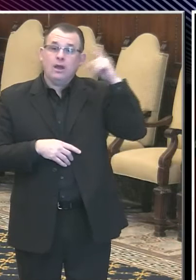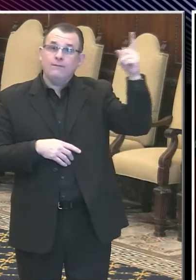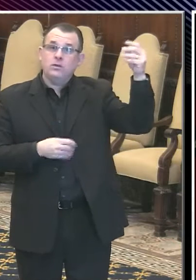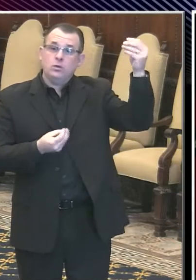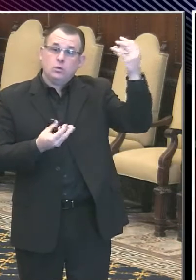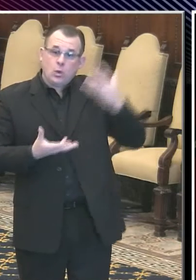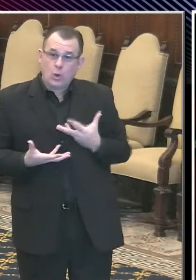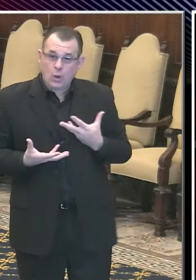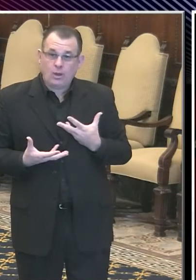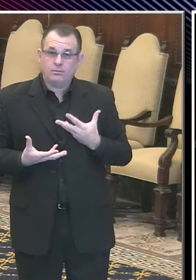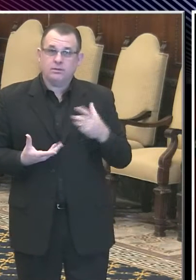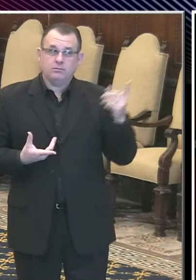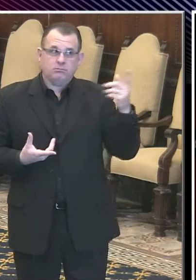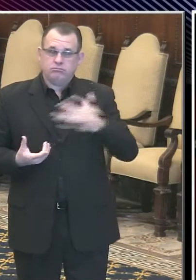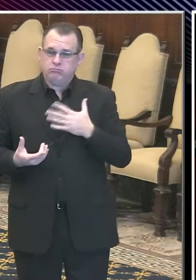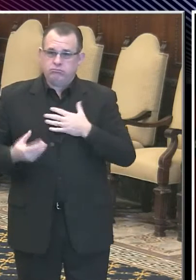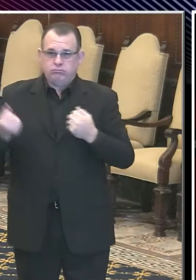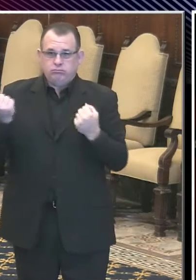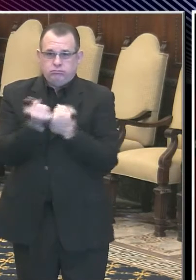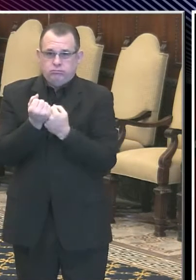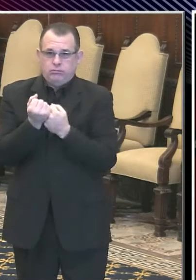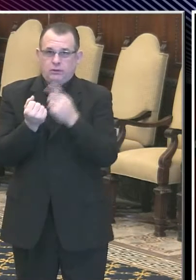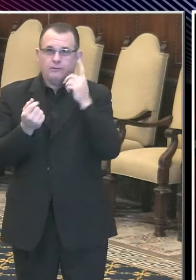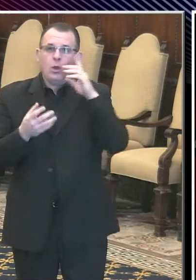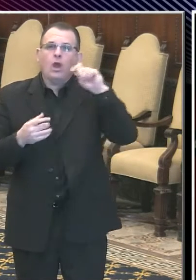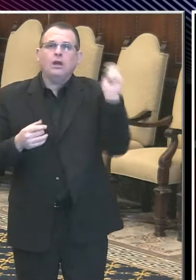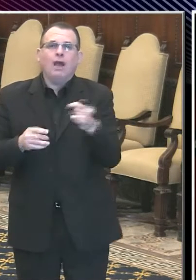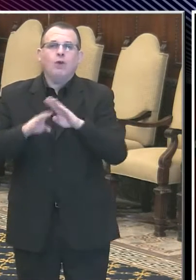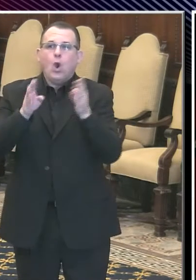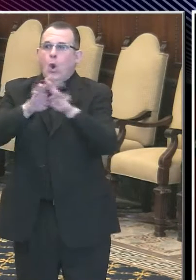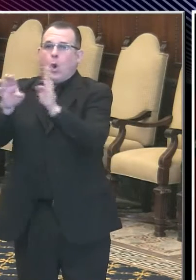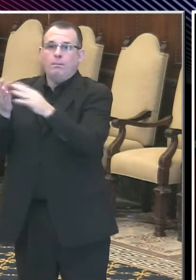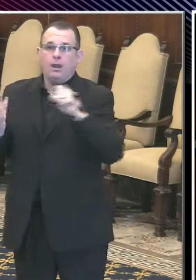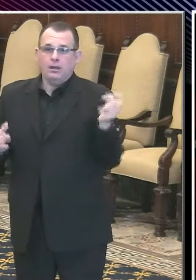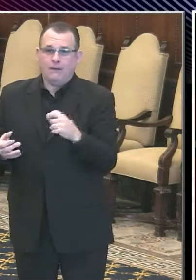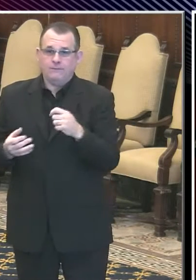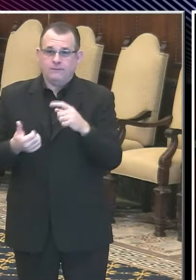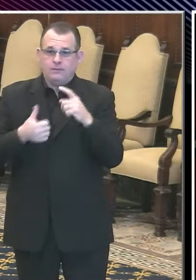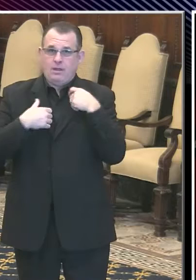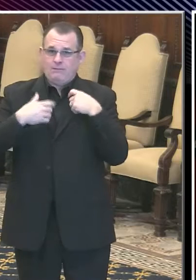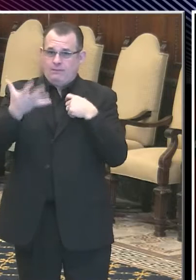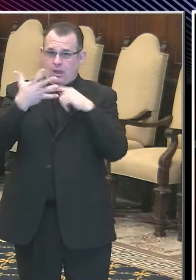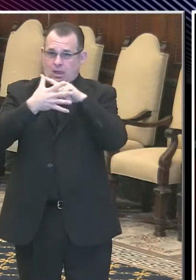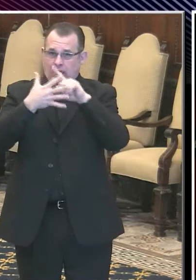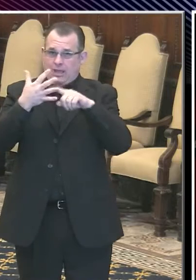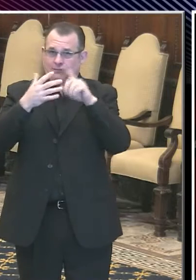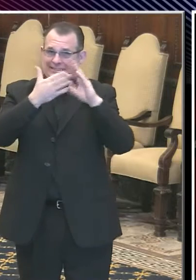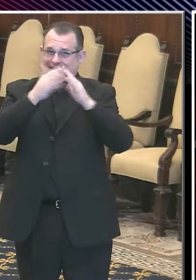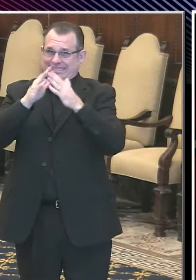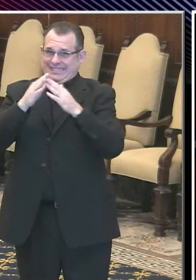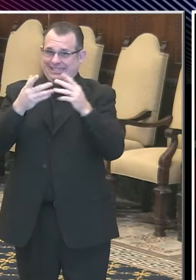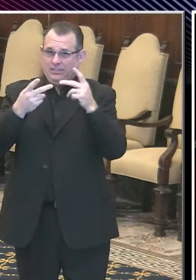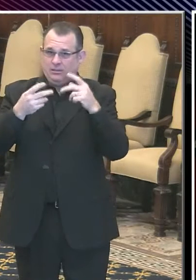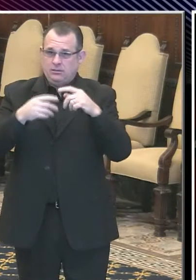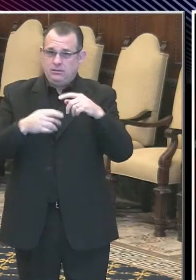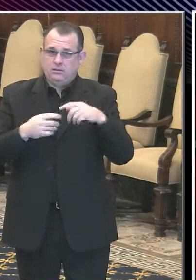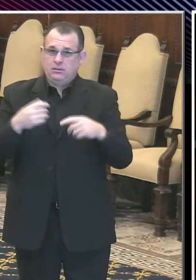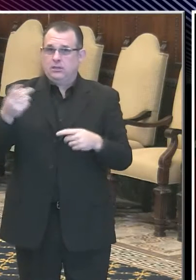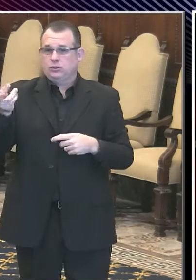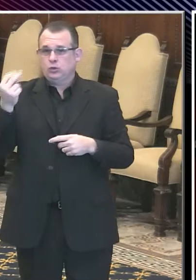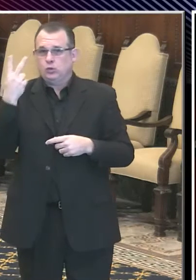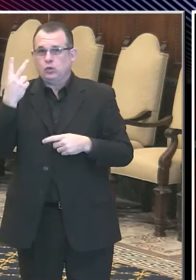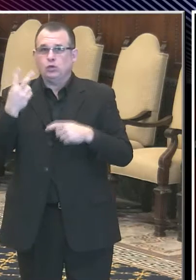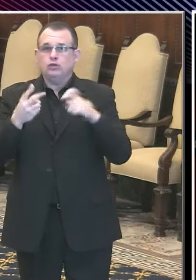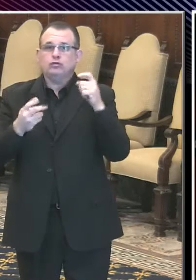May 1st. 5 city-owned golf courses and 2 driving ranges will reopen on Friday. This Friday, May 1st, the